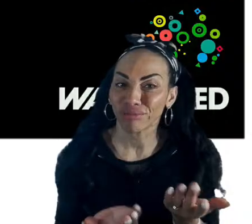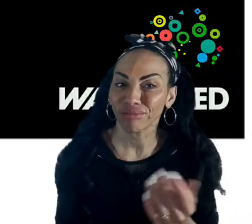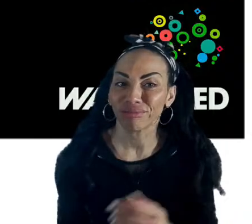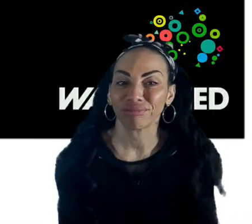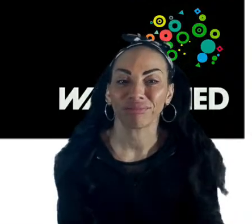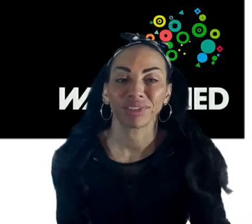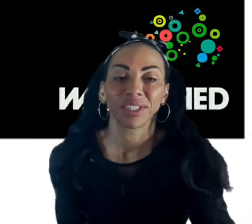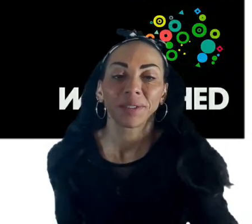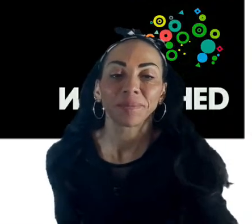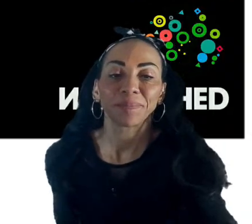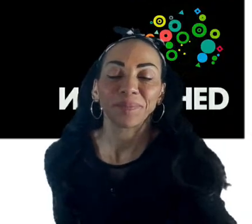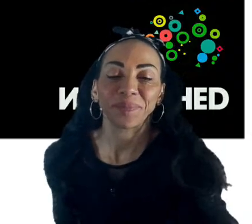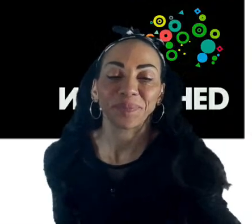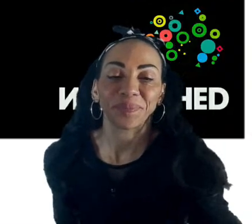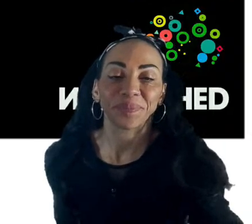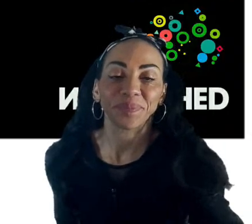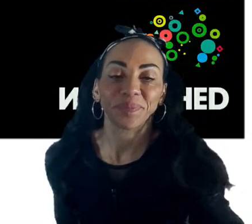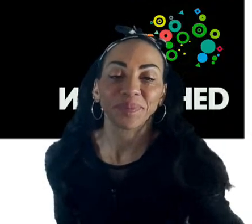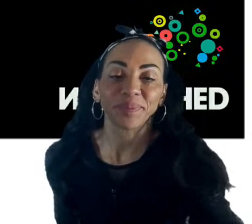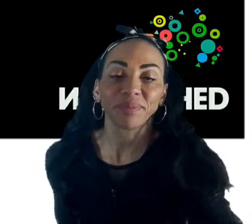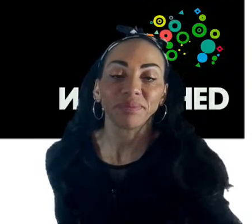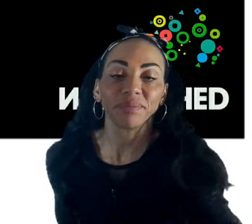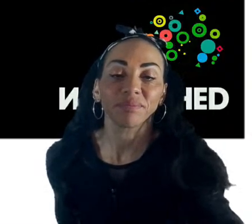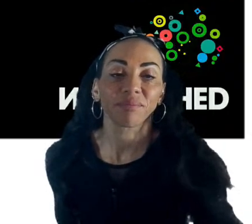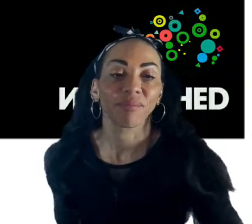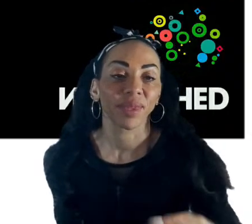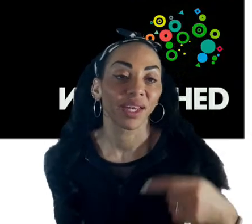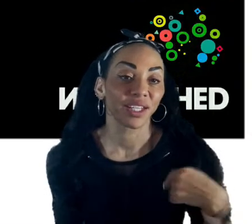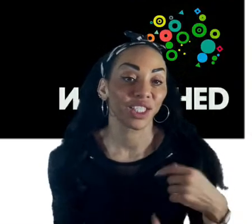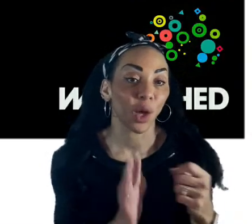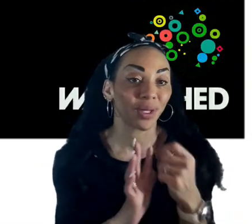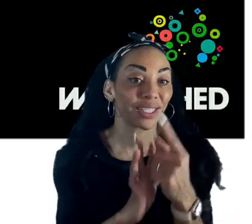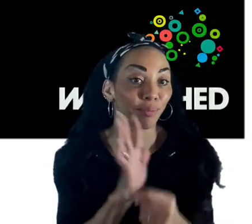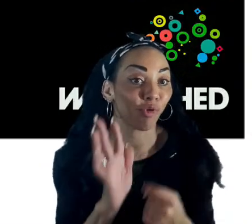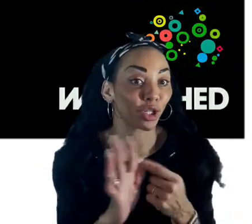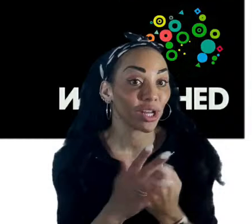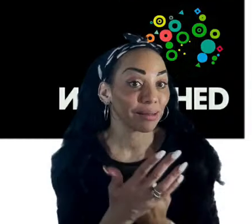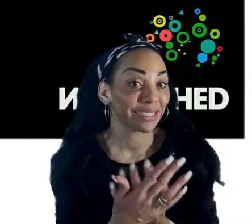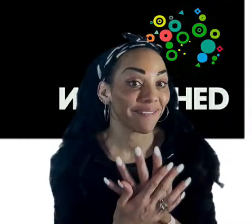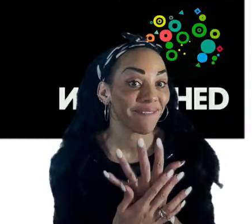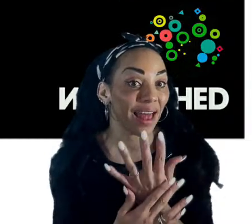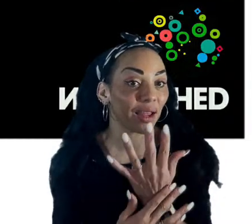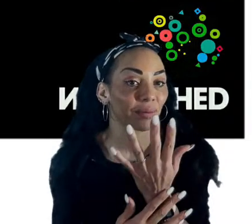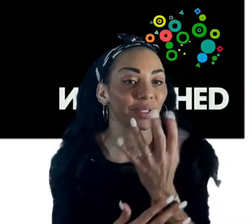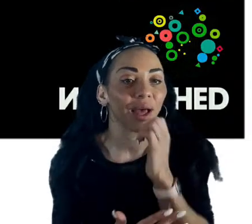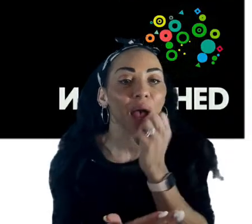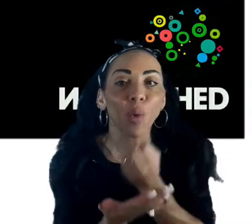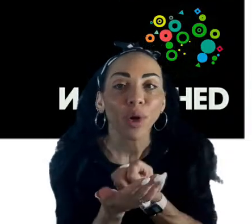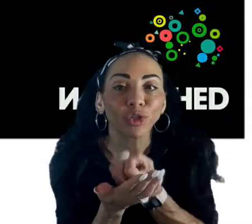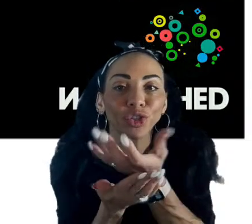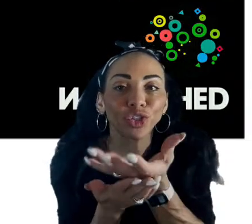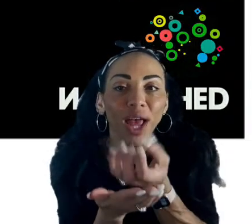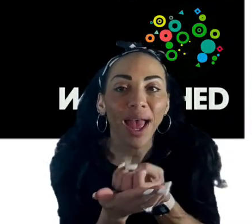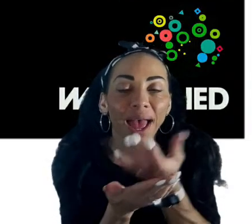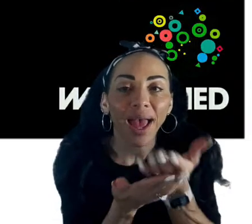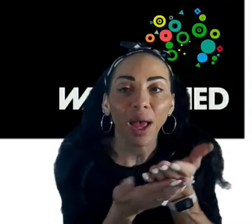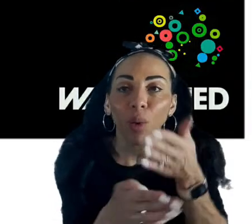So as the project develops, I'm sharing short work in